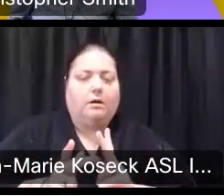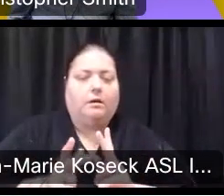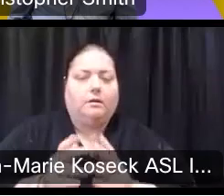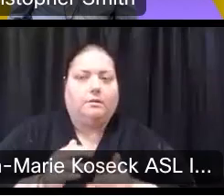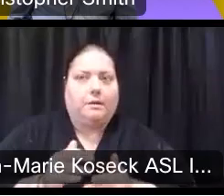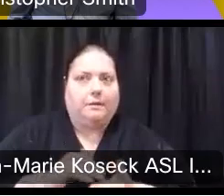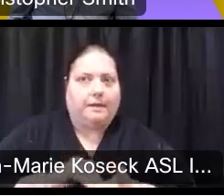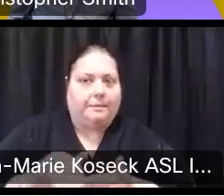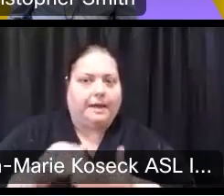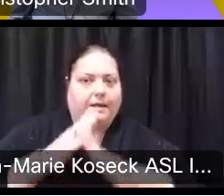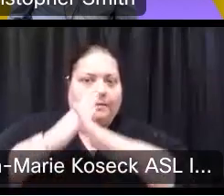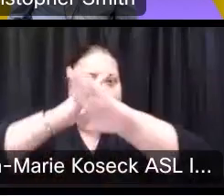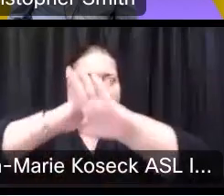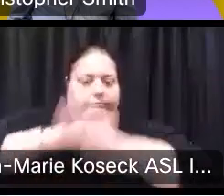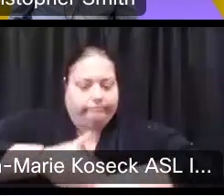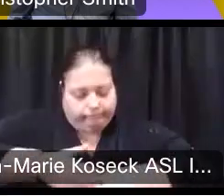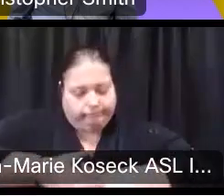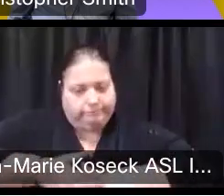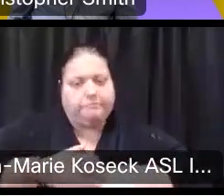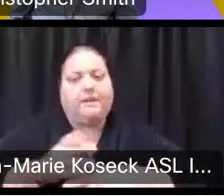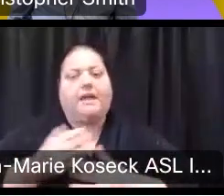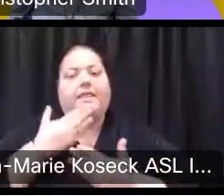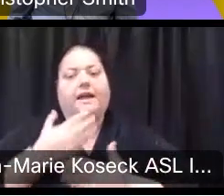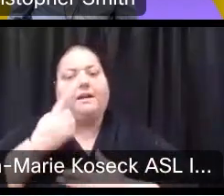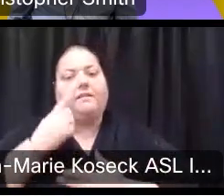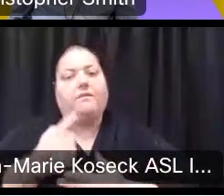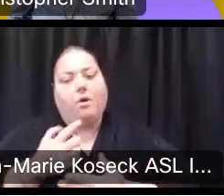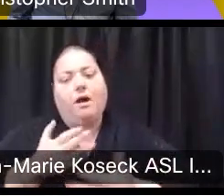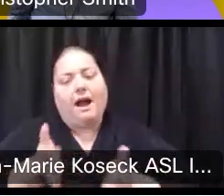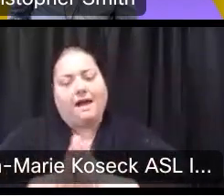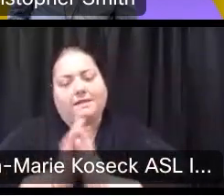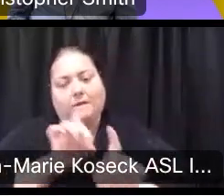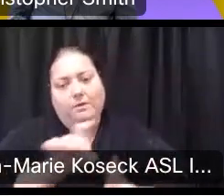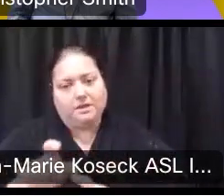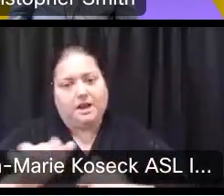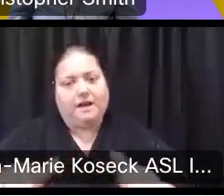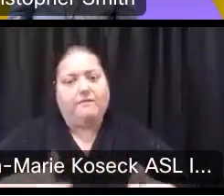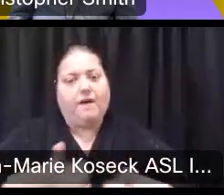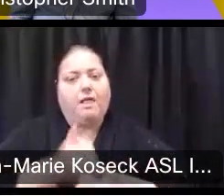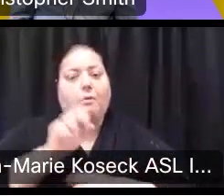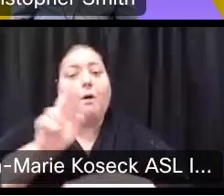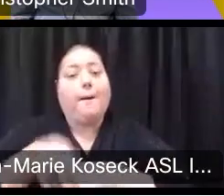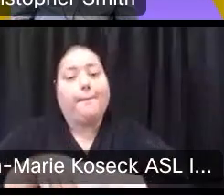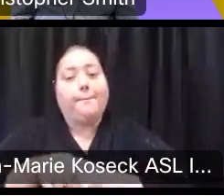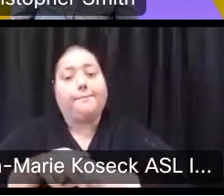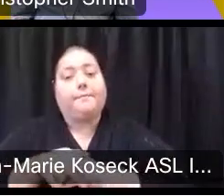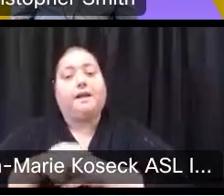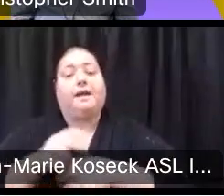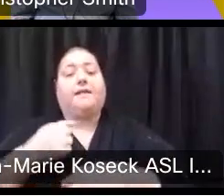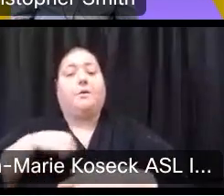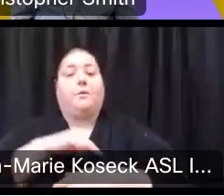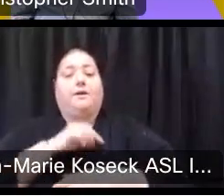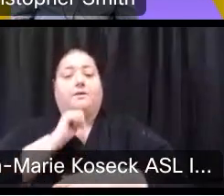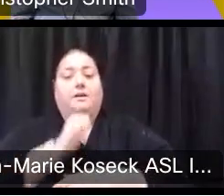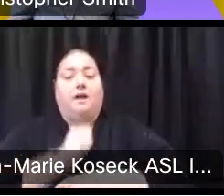the barriers to do that. So I thank you for raising that, and I will follow up and make sure that we are not